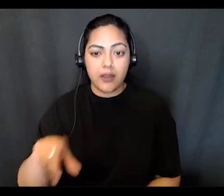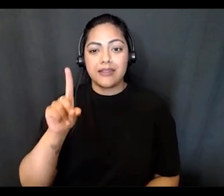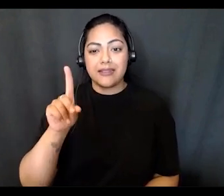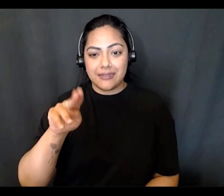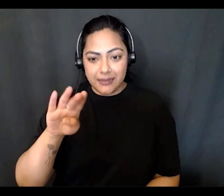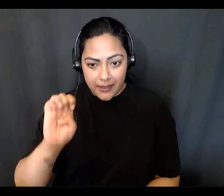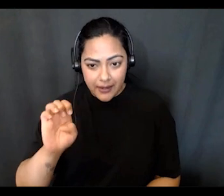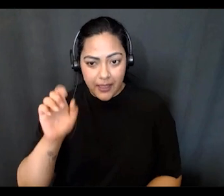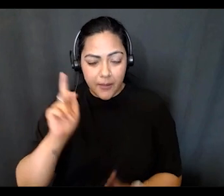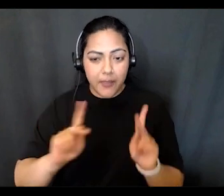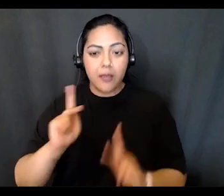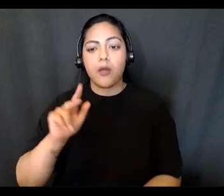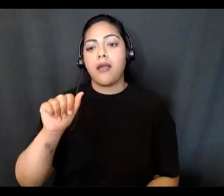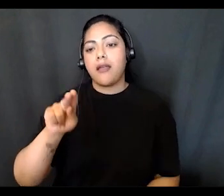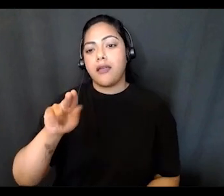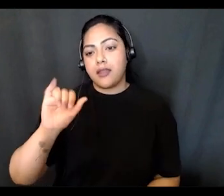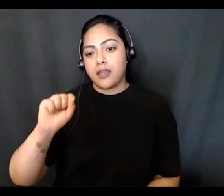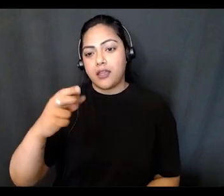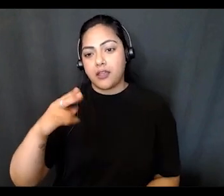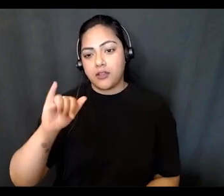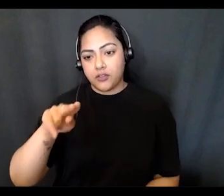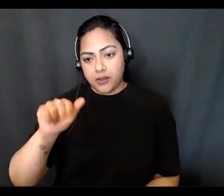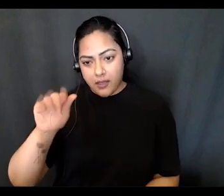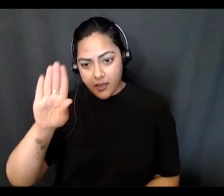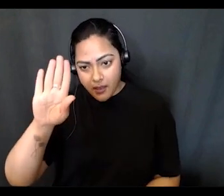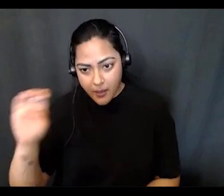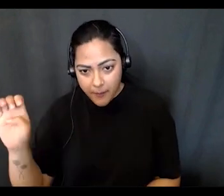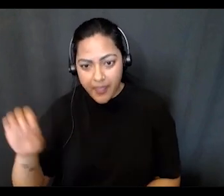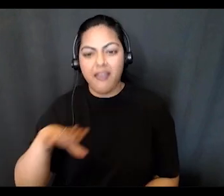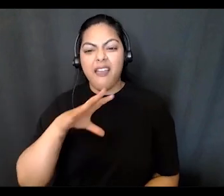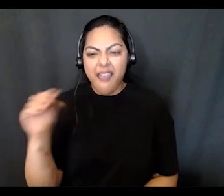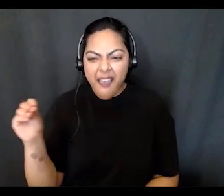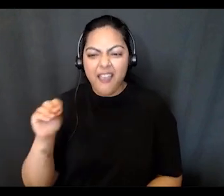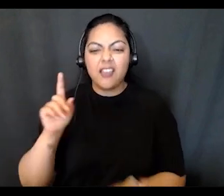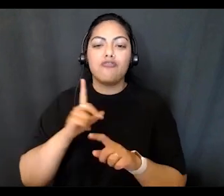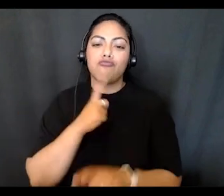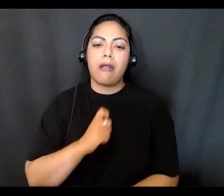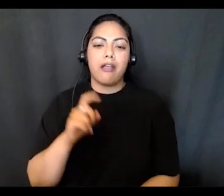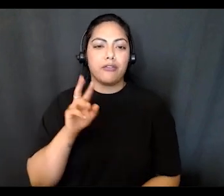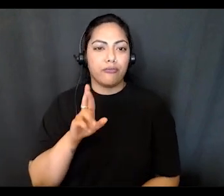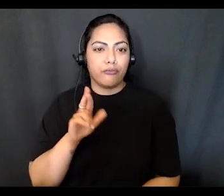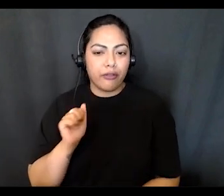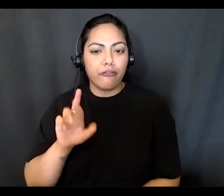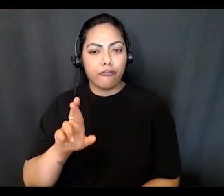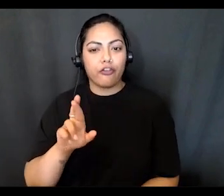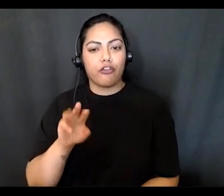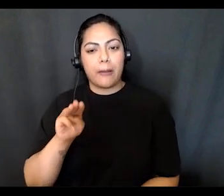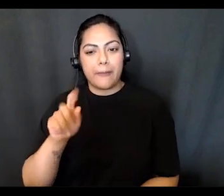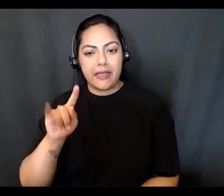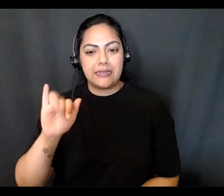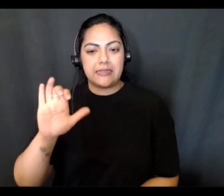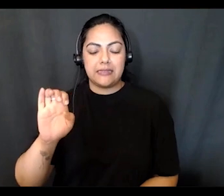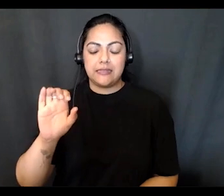River Métis Nation. And I'm really naming the various territories that members of the Black